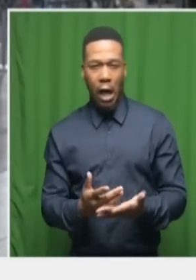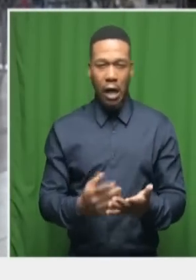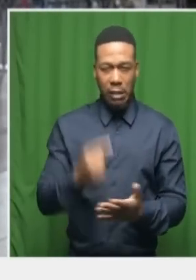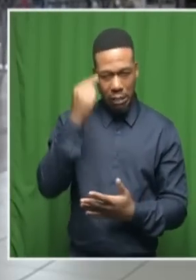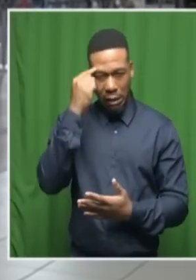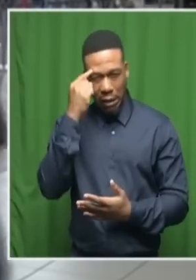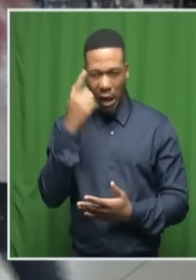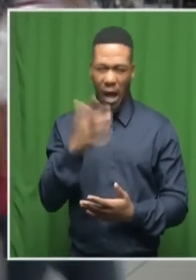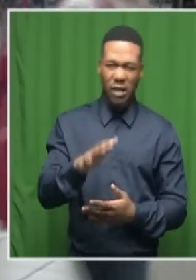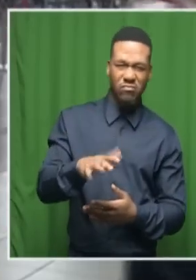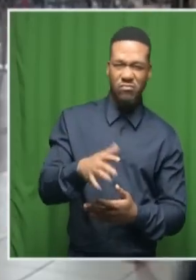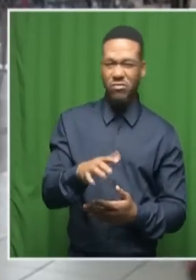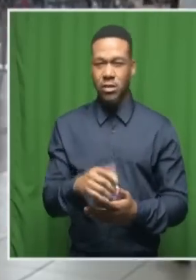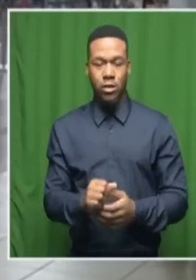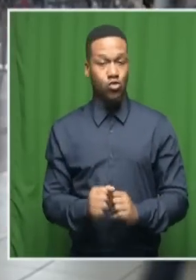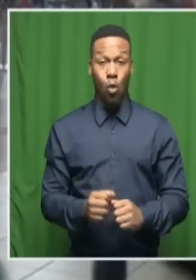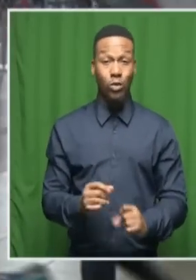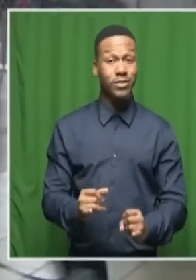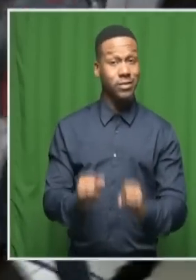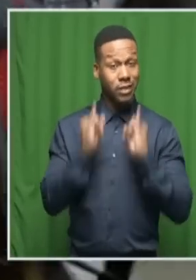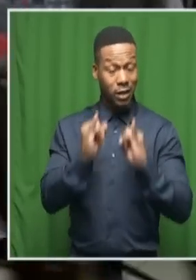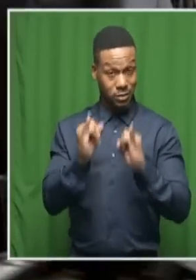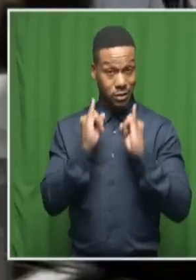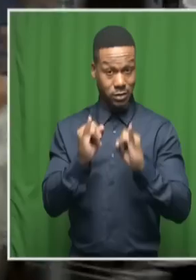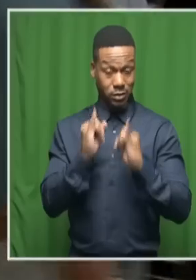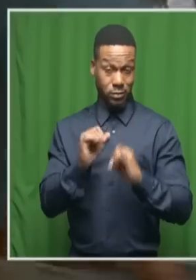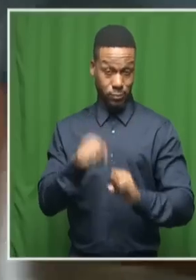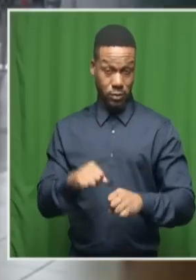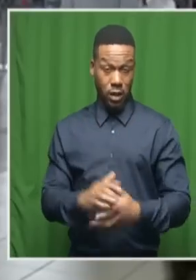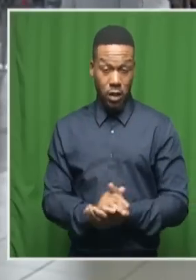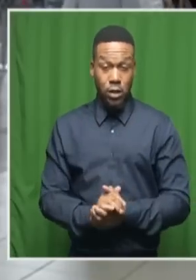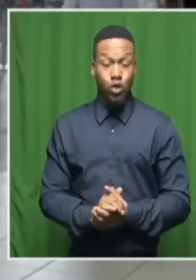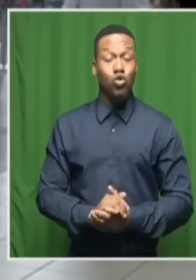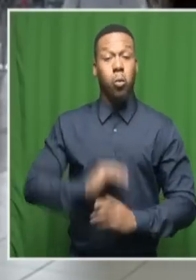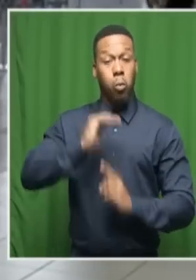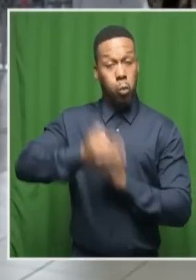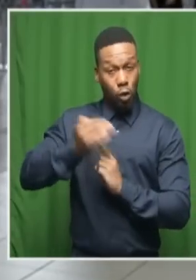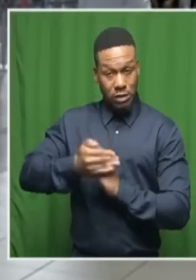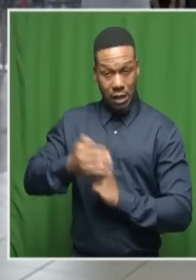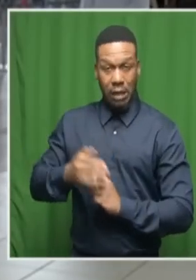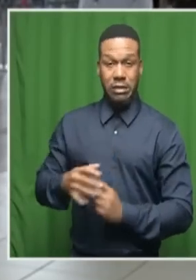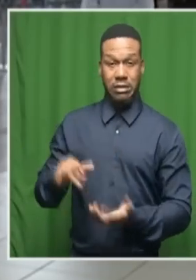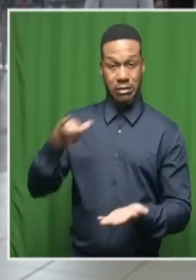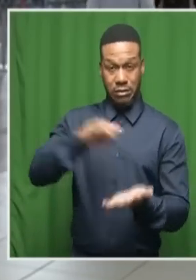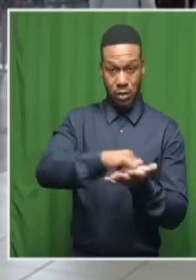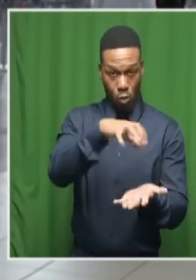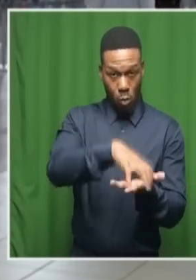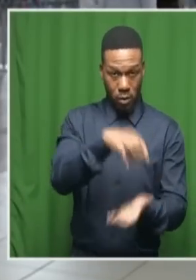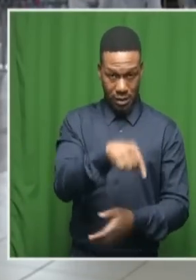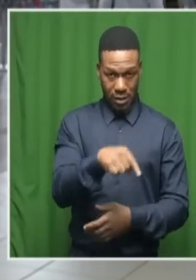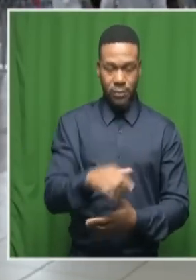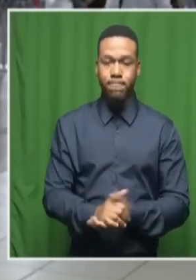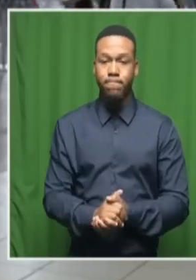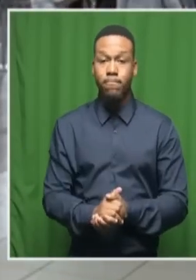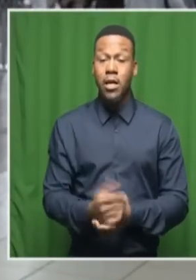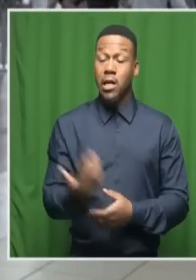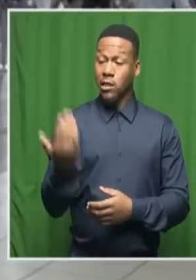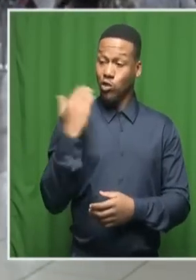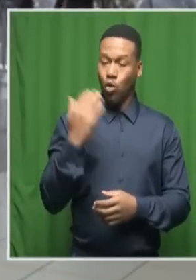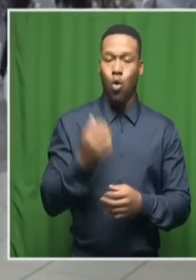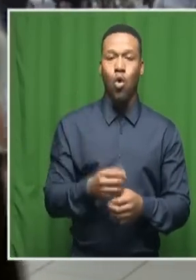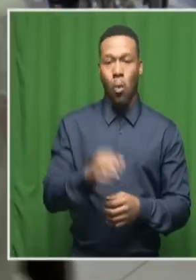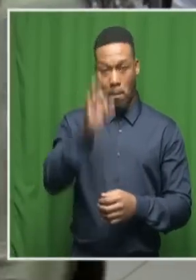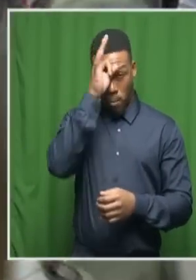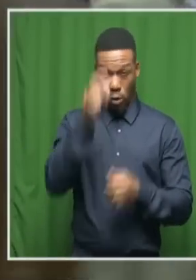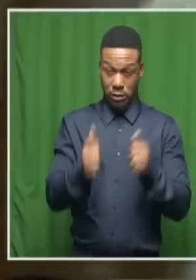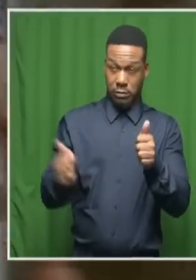they safeguard this national key point. You can remember that yesterday already, the police commissioner, Fani Masemola, was here on the